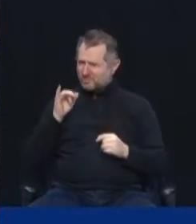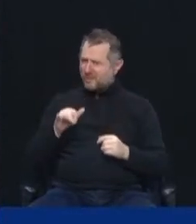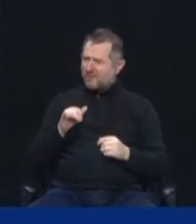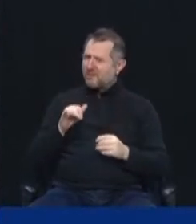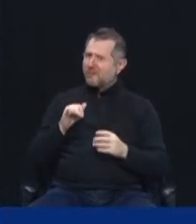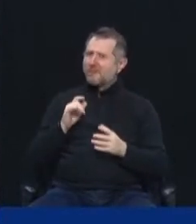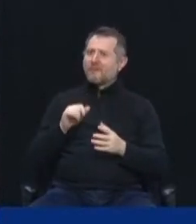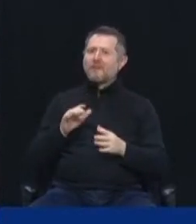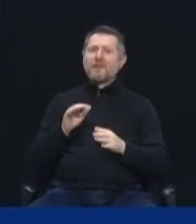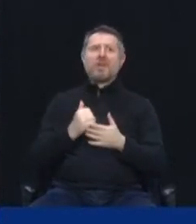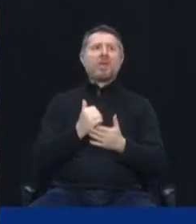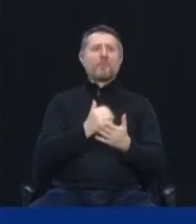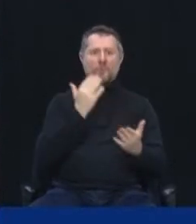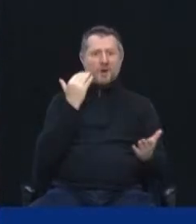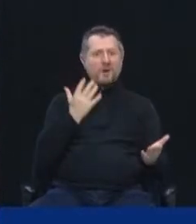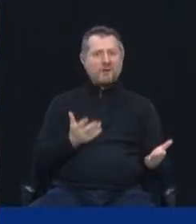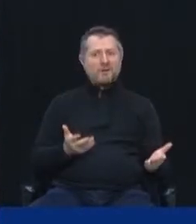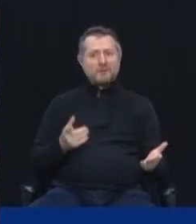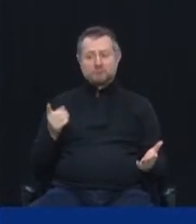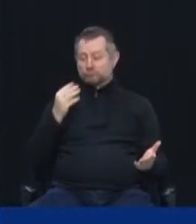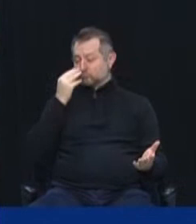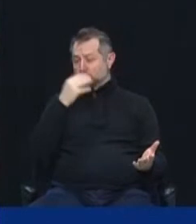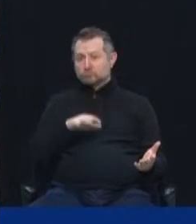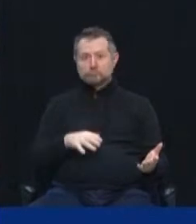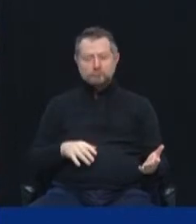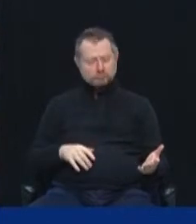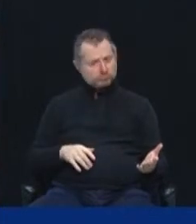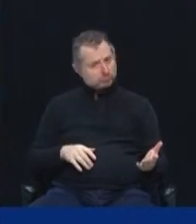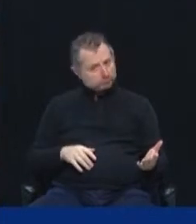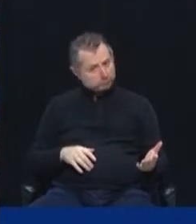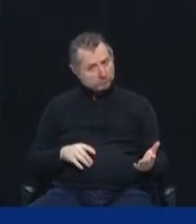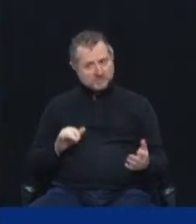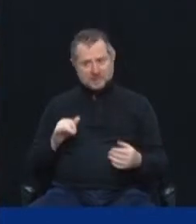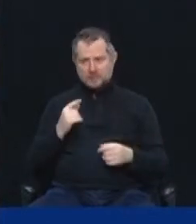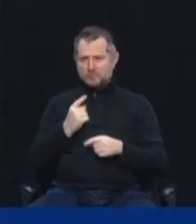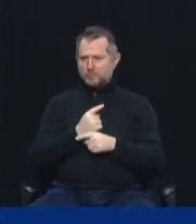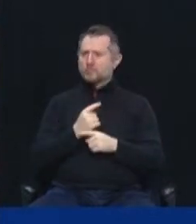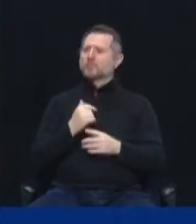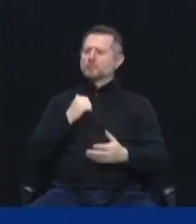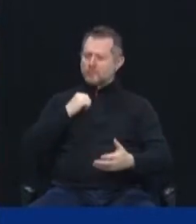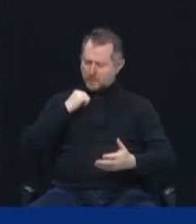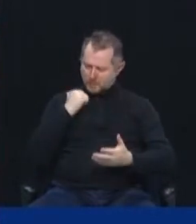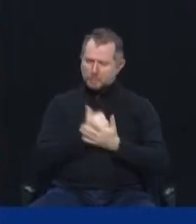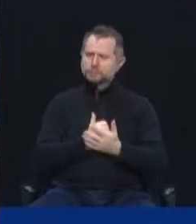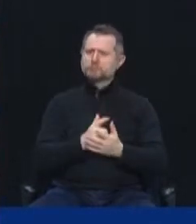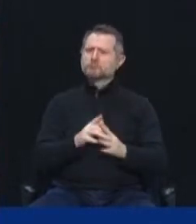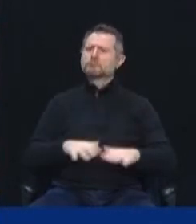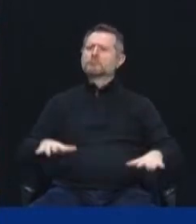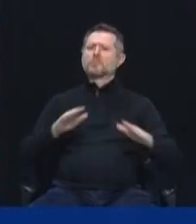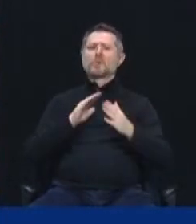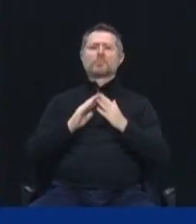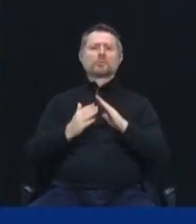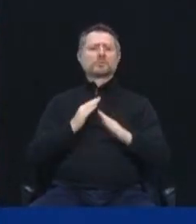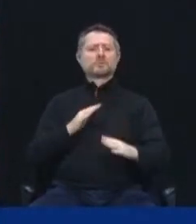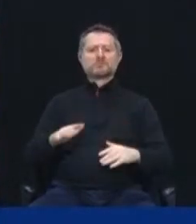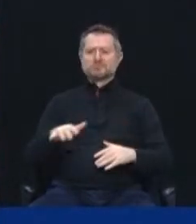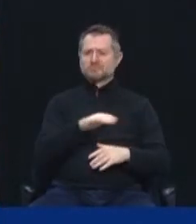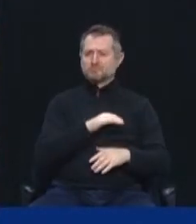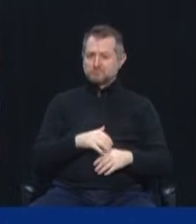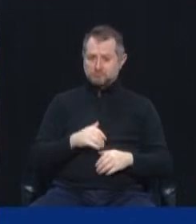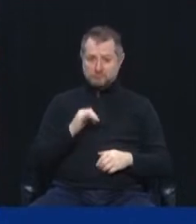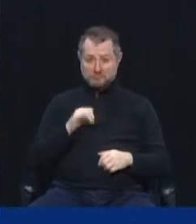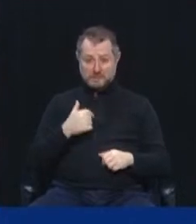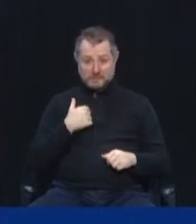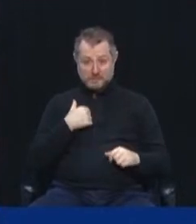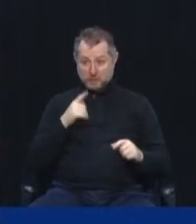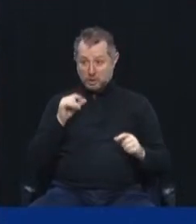It was not a factor. You did the right thing, the right thing. There's no law in the state that says this